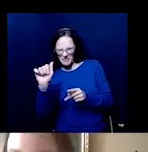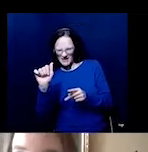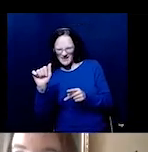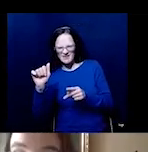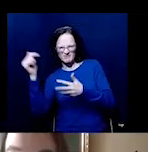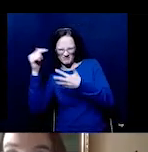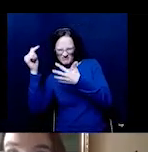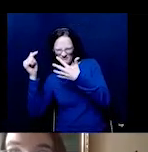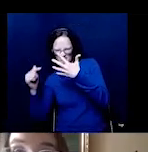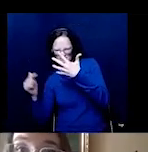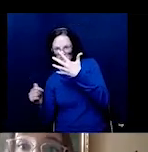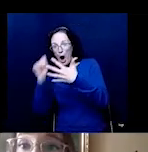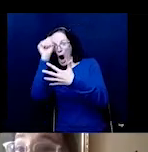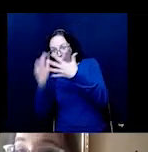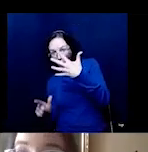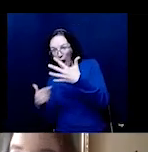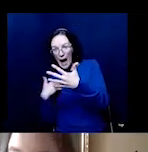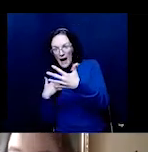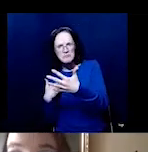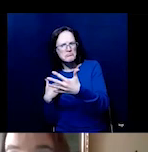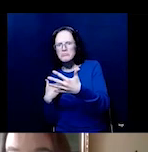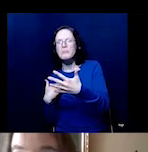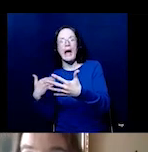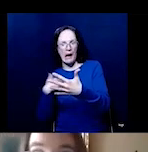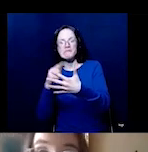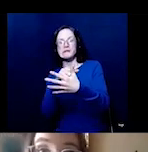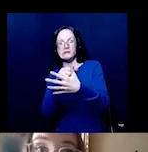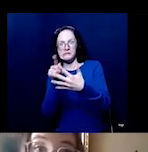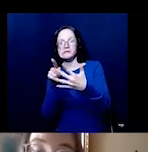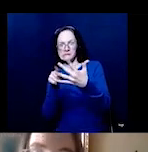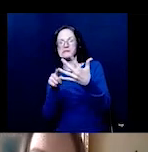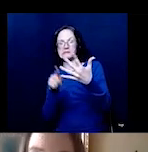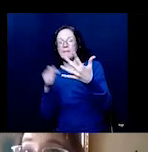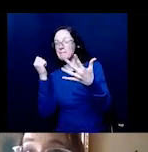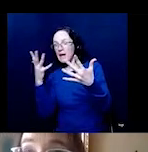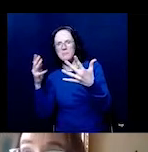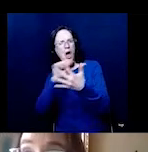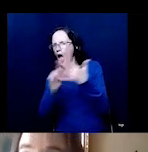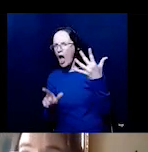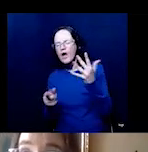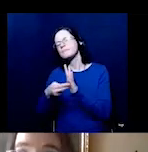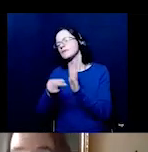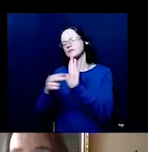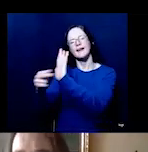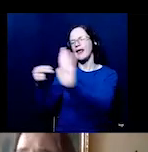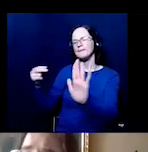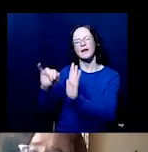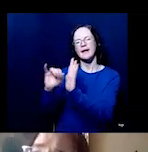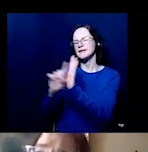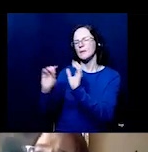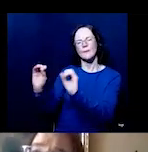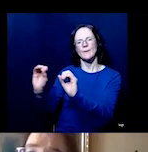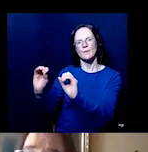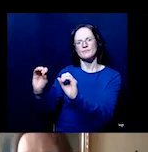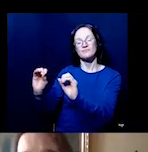these difficulties are not there anymore. There's also, for example, refugees who don't talk about their disability because they don't want